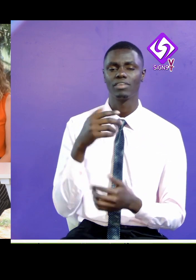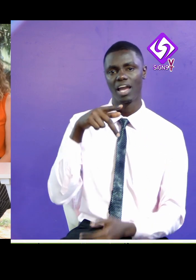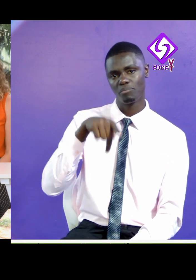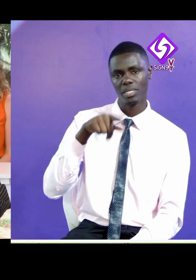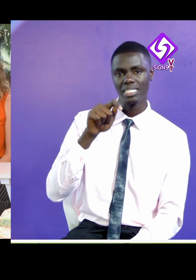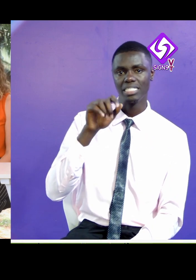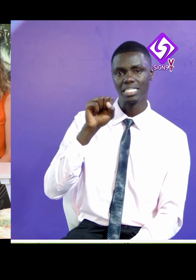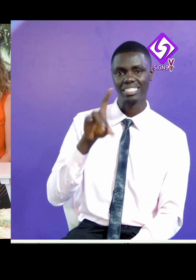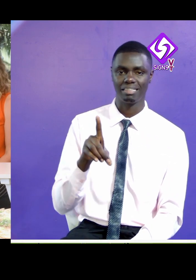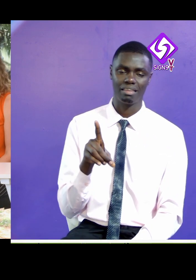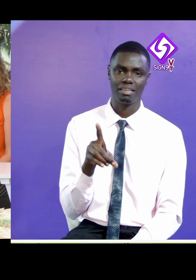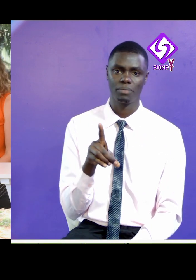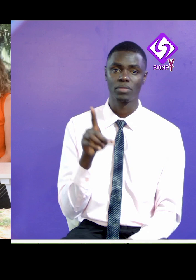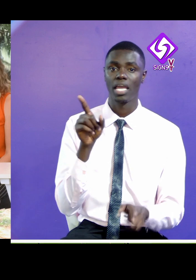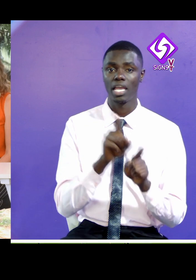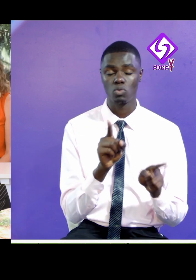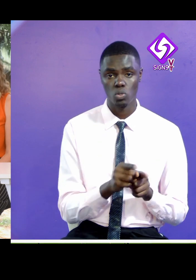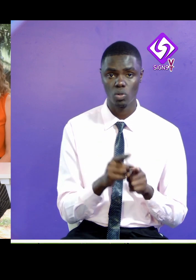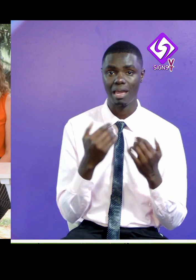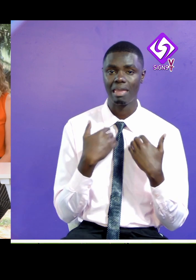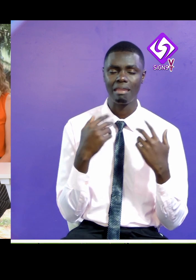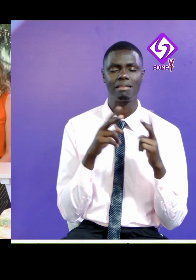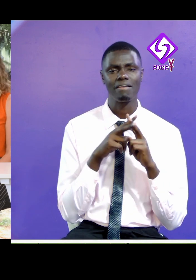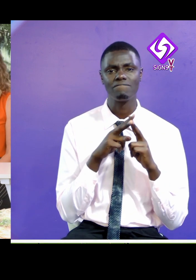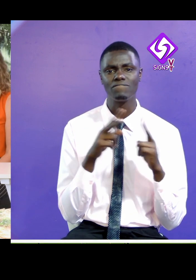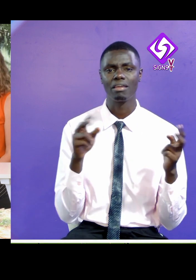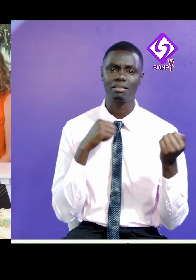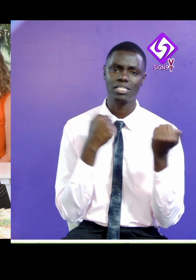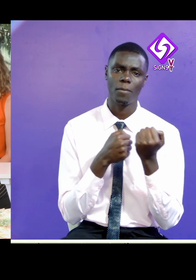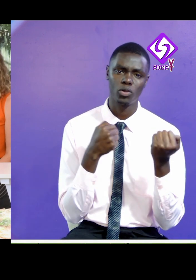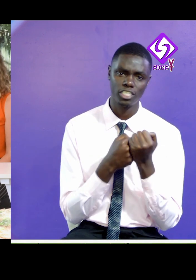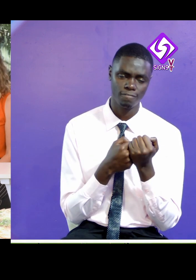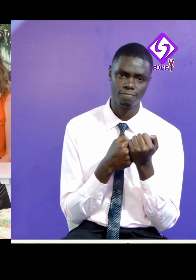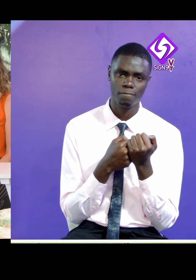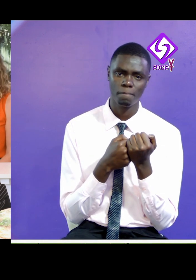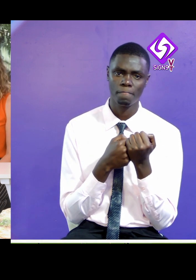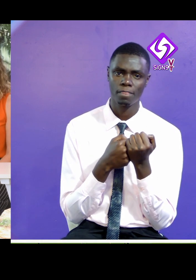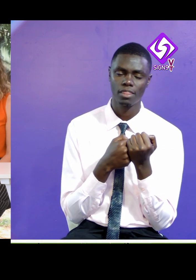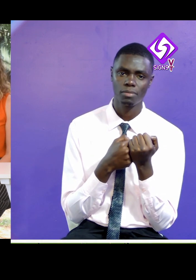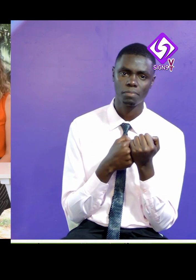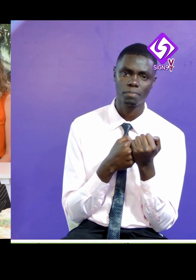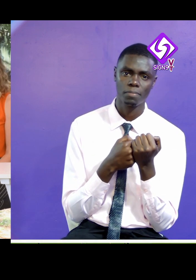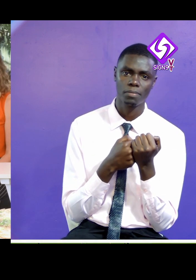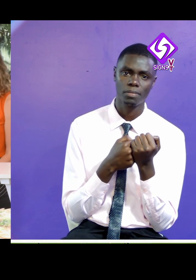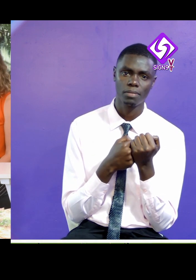with PTSD, and I've had a very supportive